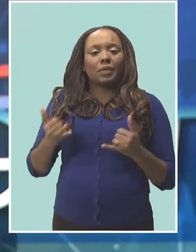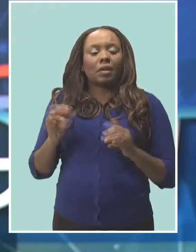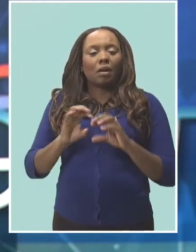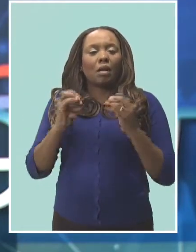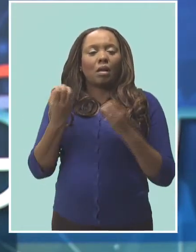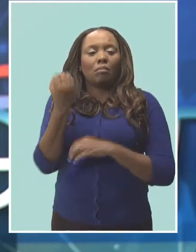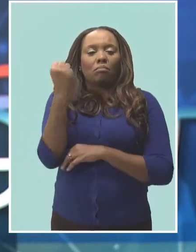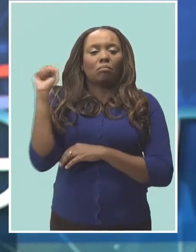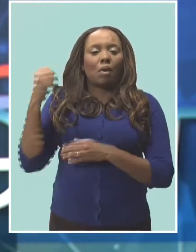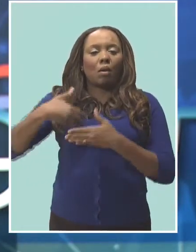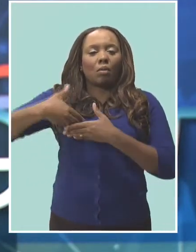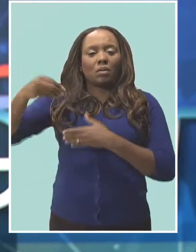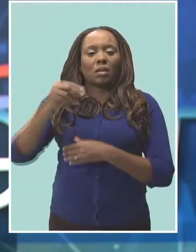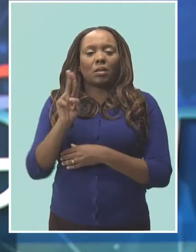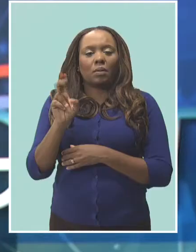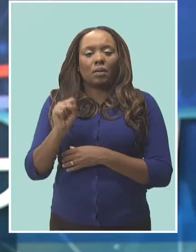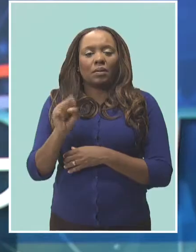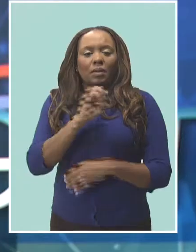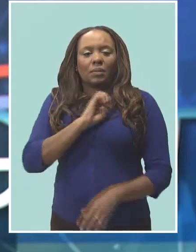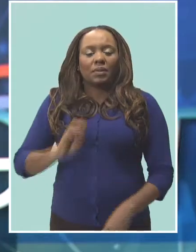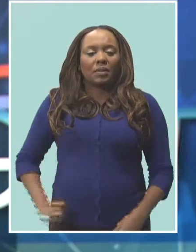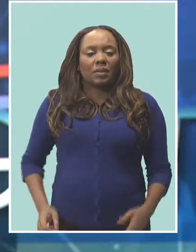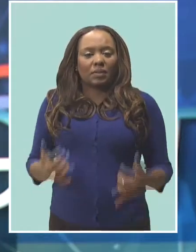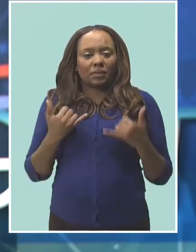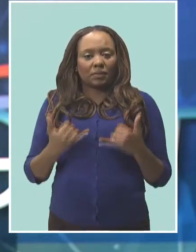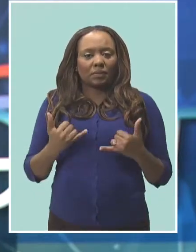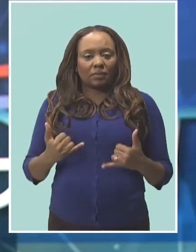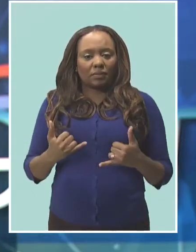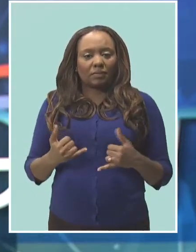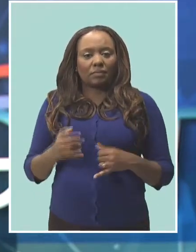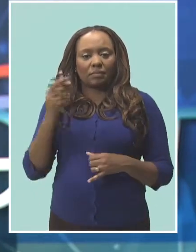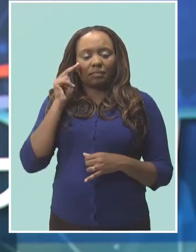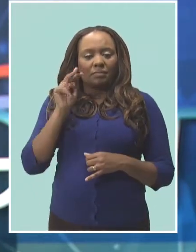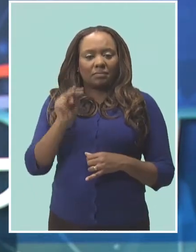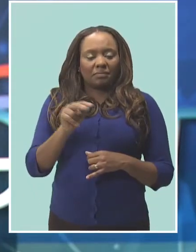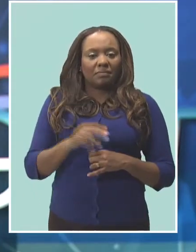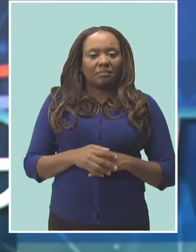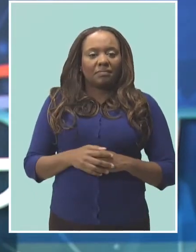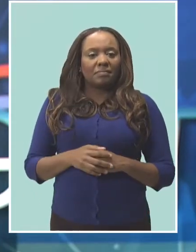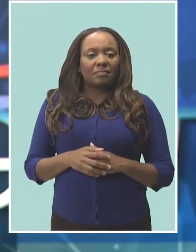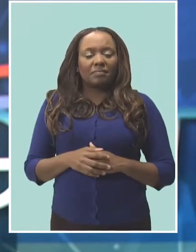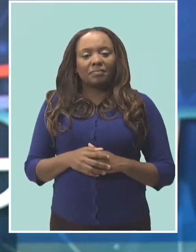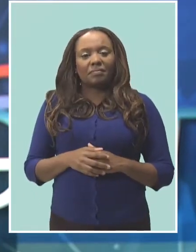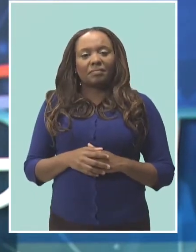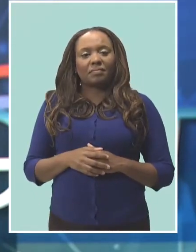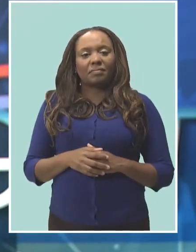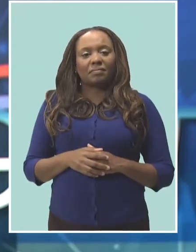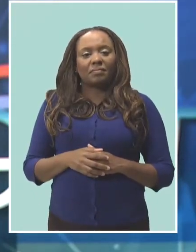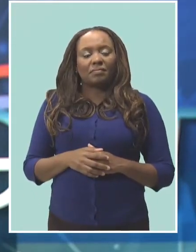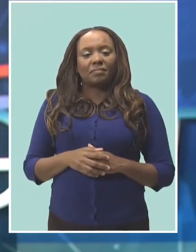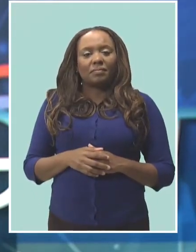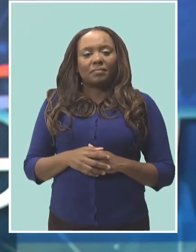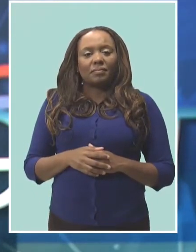another protest outside the U.S. Embassy earlier today. Our Sharika Griffith was there, and she has this